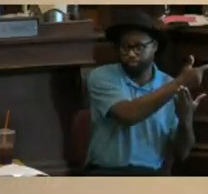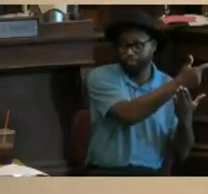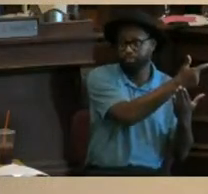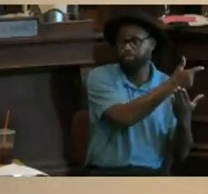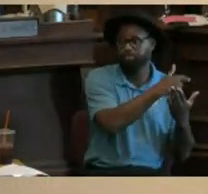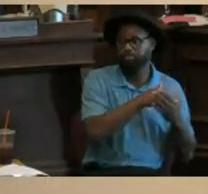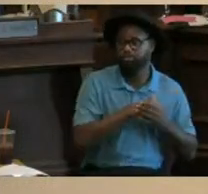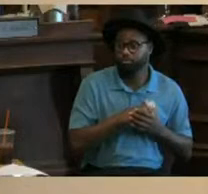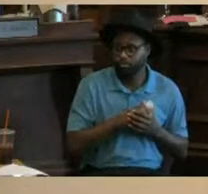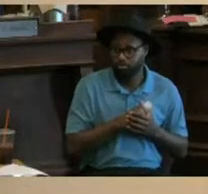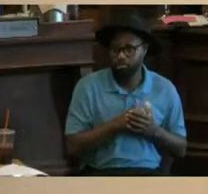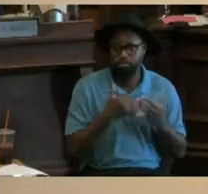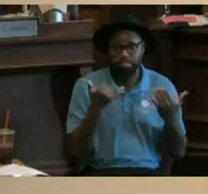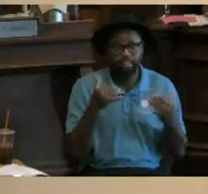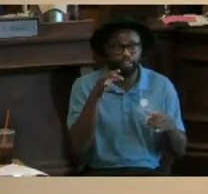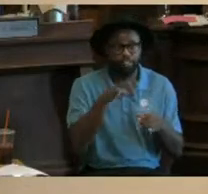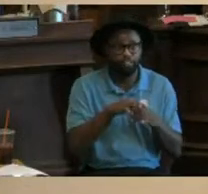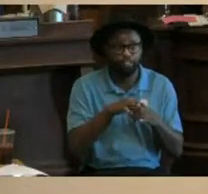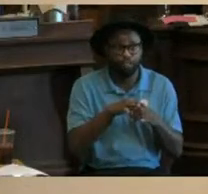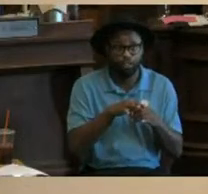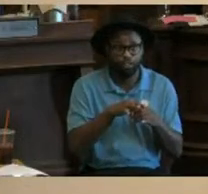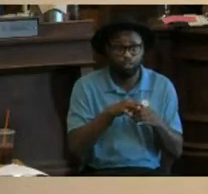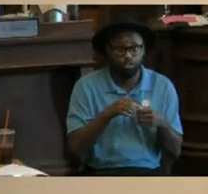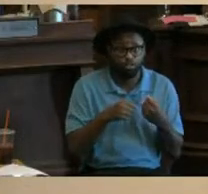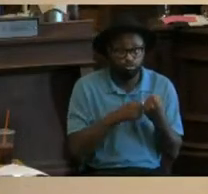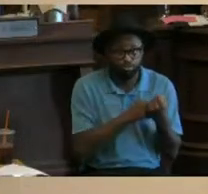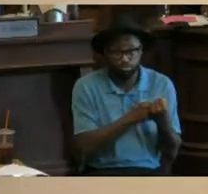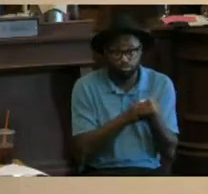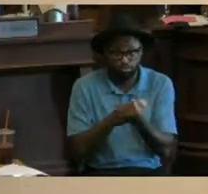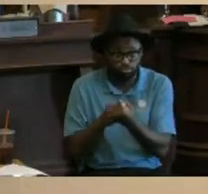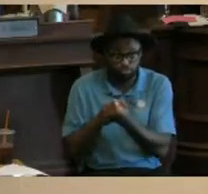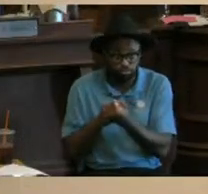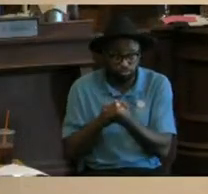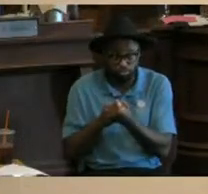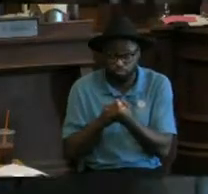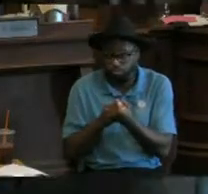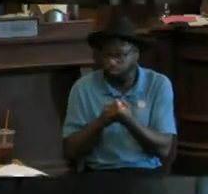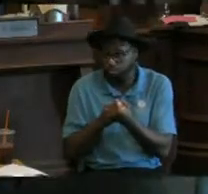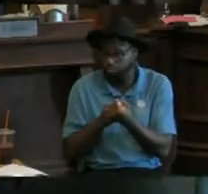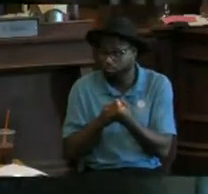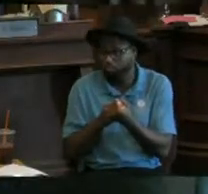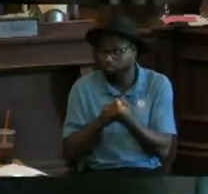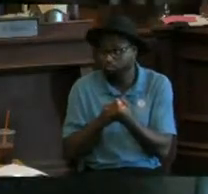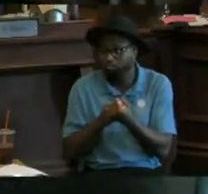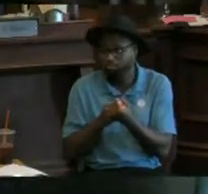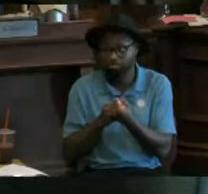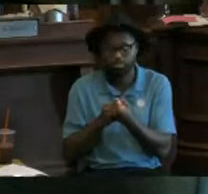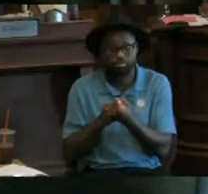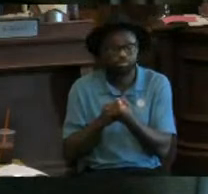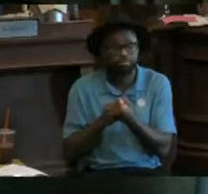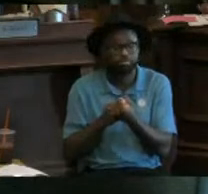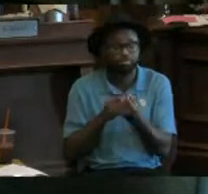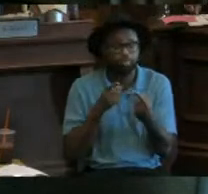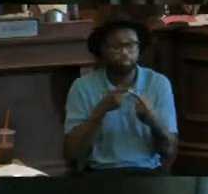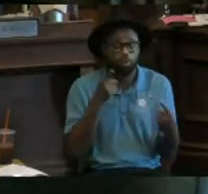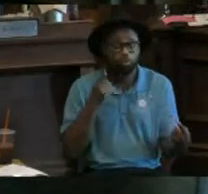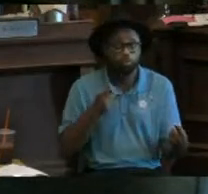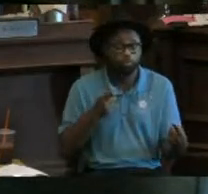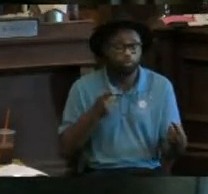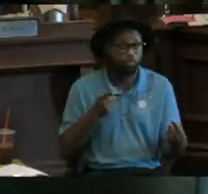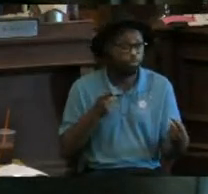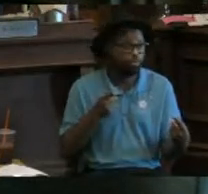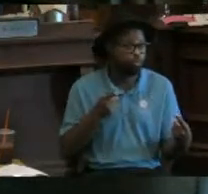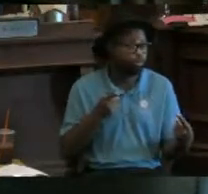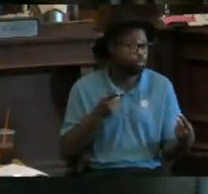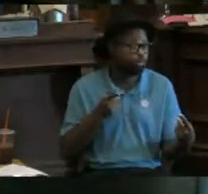We got a motion and a second, and now we vote. All in favor of introductory number 355, please say aye. Aye. Aye. All opposed, please